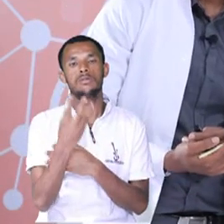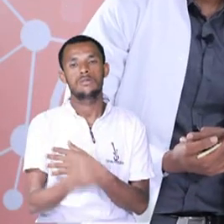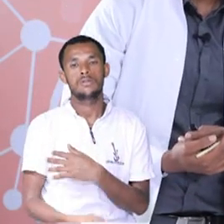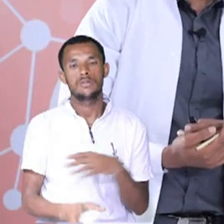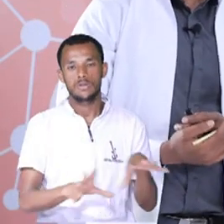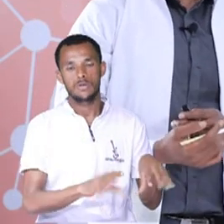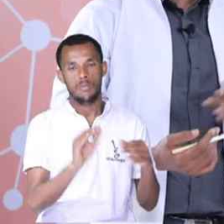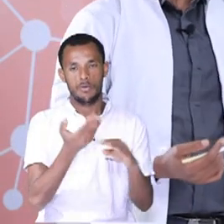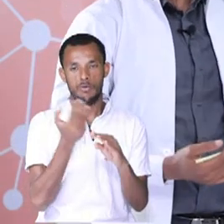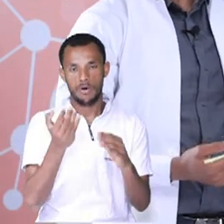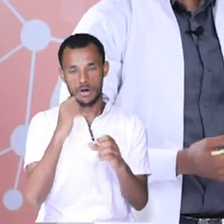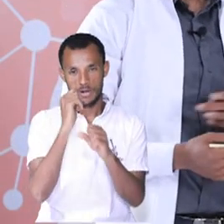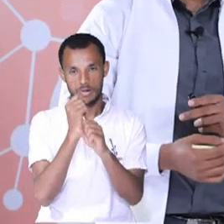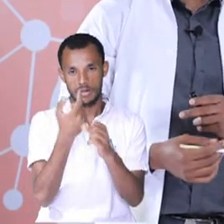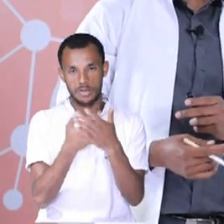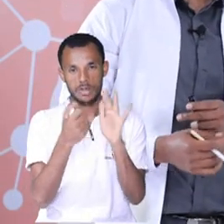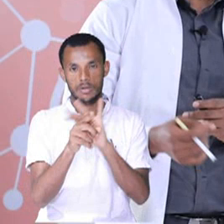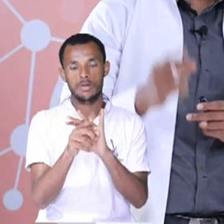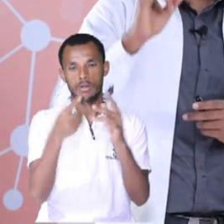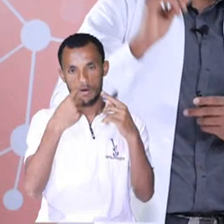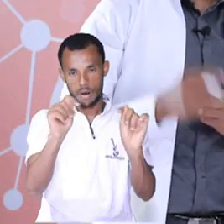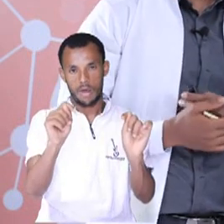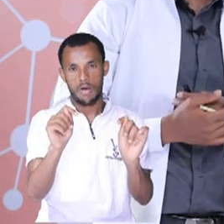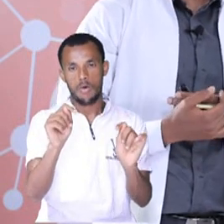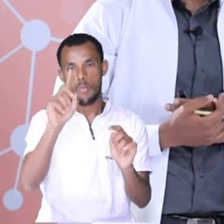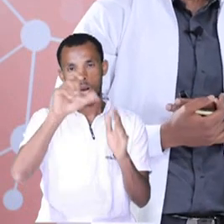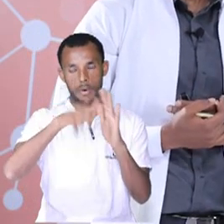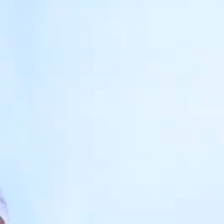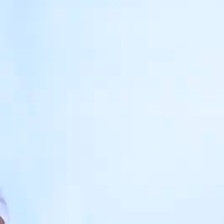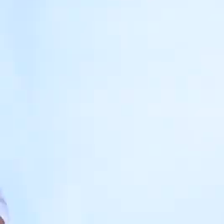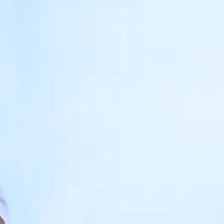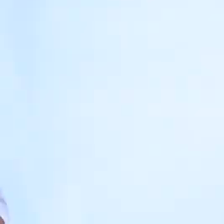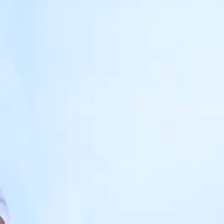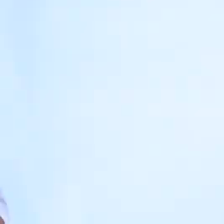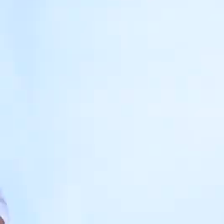Students, before I'm going to do this example, try it for 1 minute.